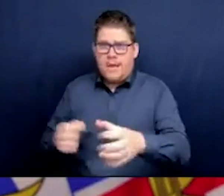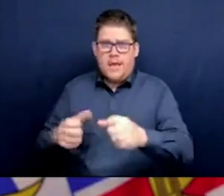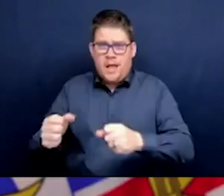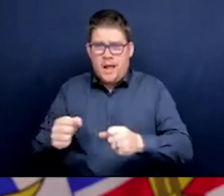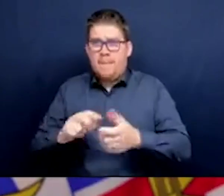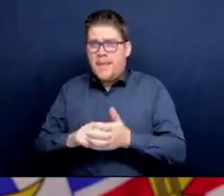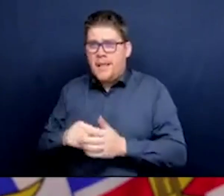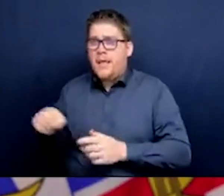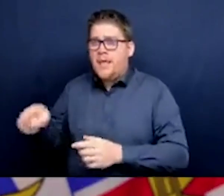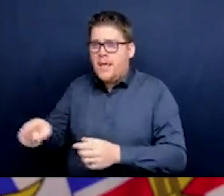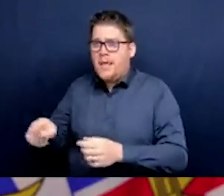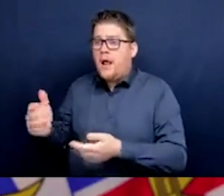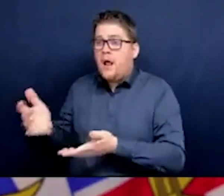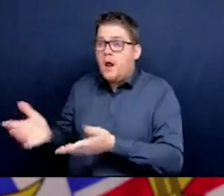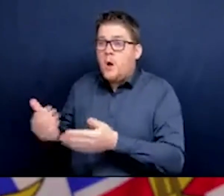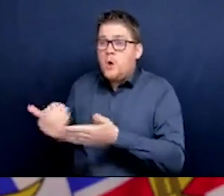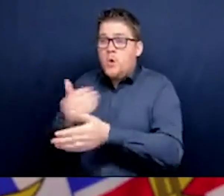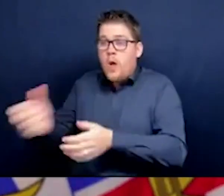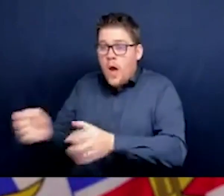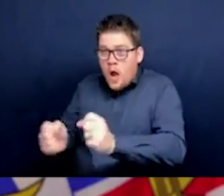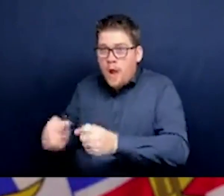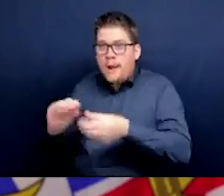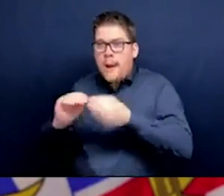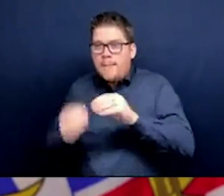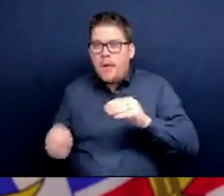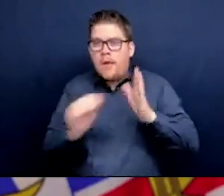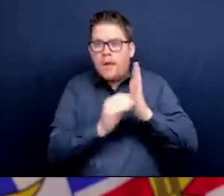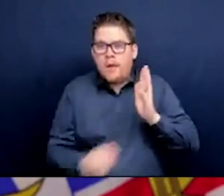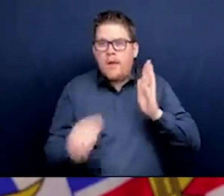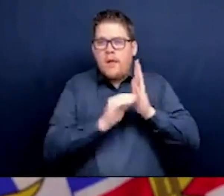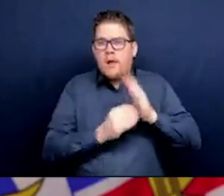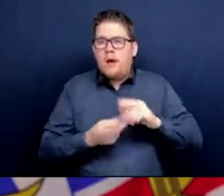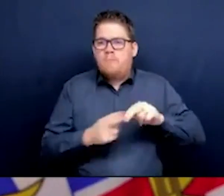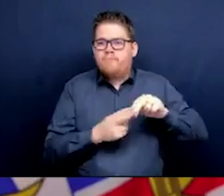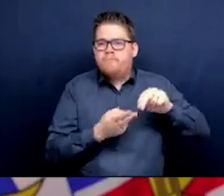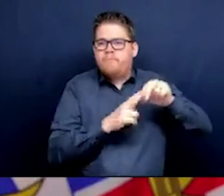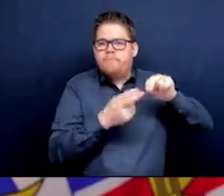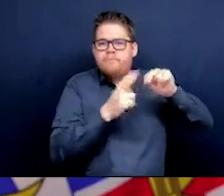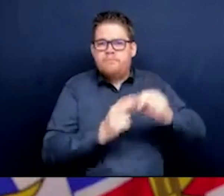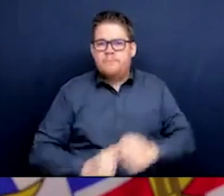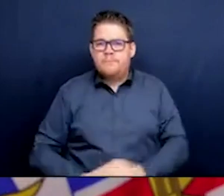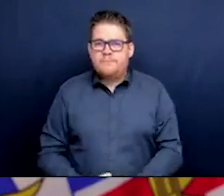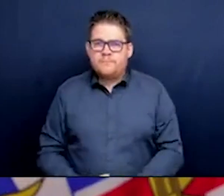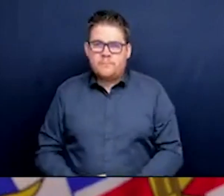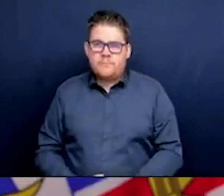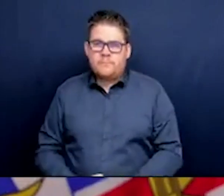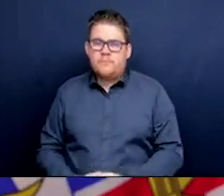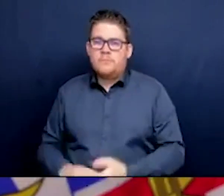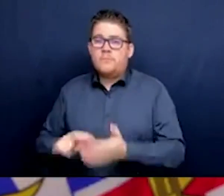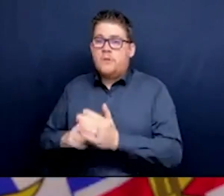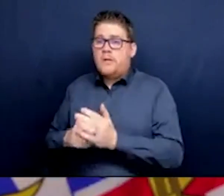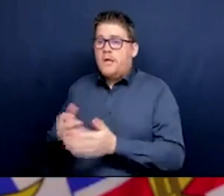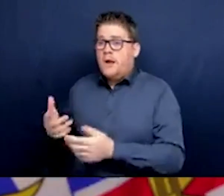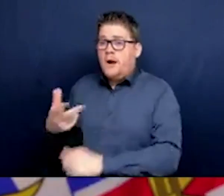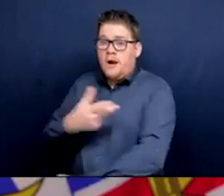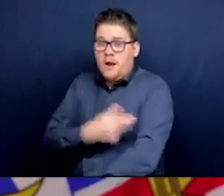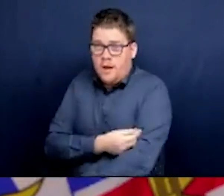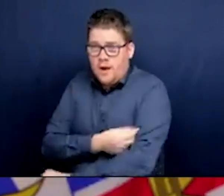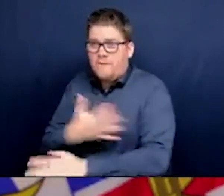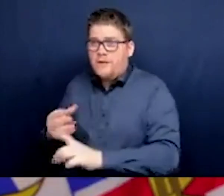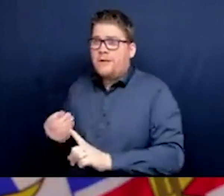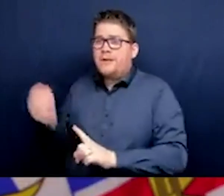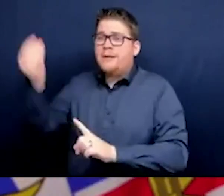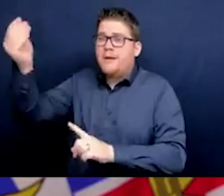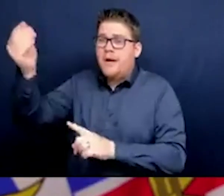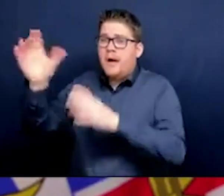system every year and every month. And so it takes some time for those to be updated. But